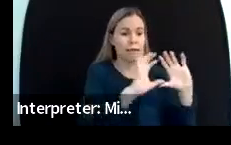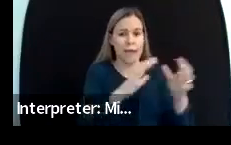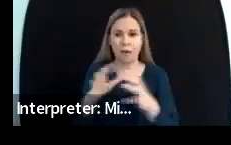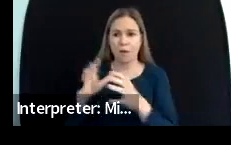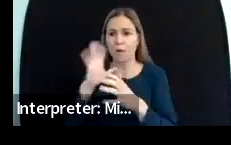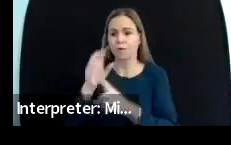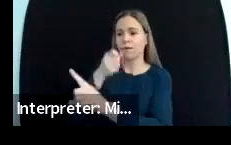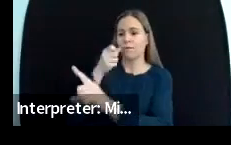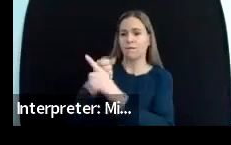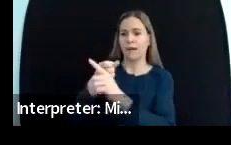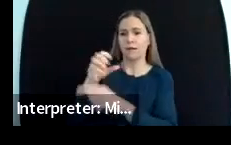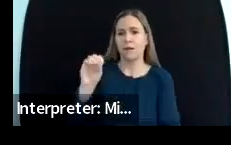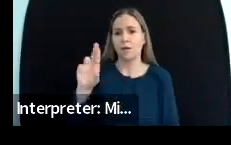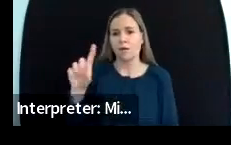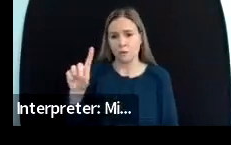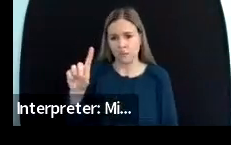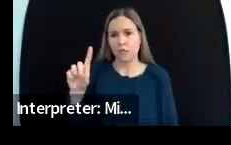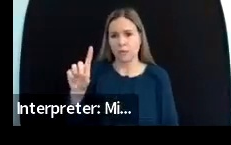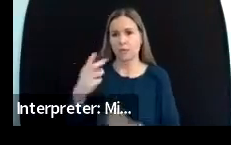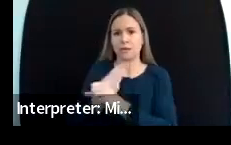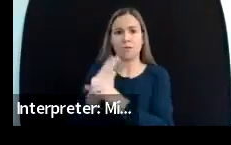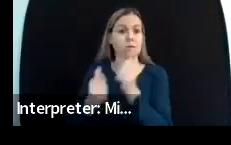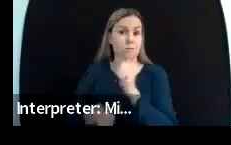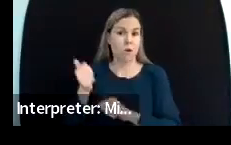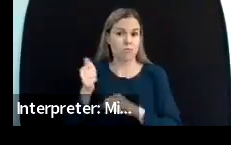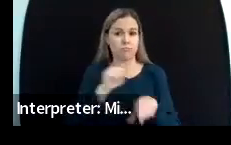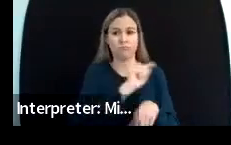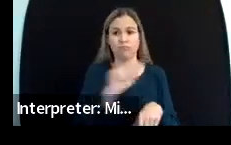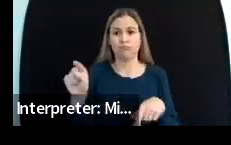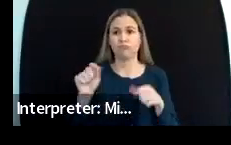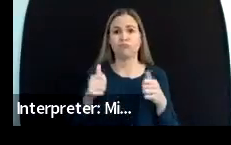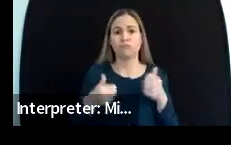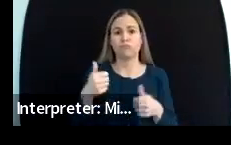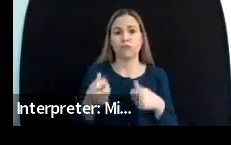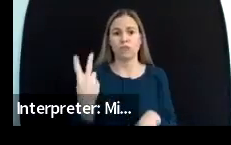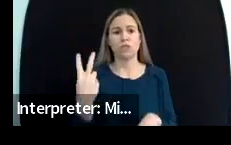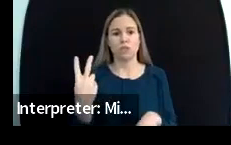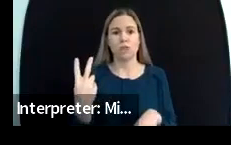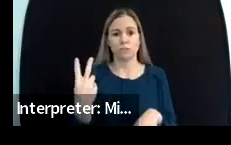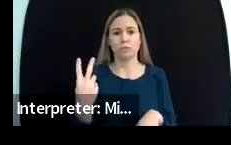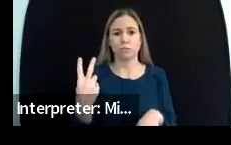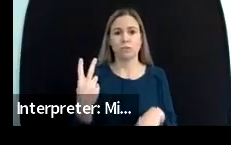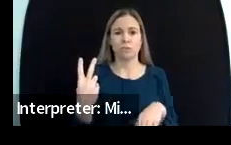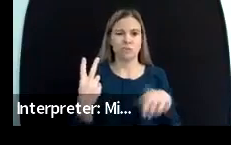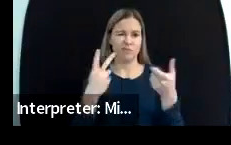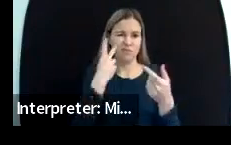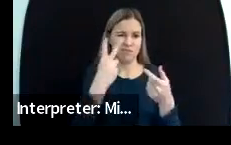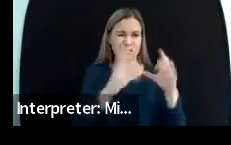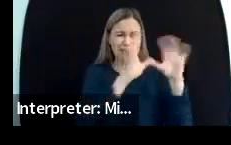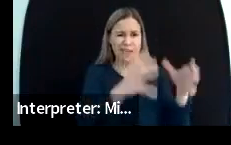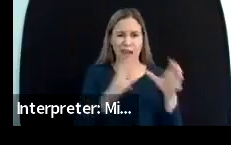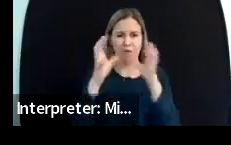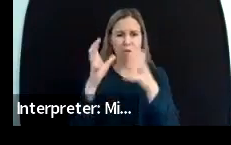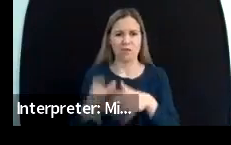the most? And you see the codes or the categories, excuse me, up there. So giving you